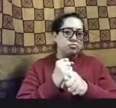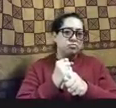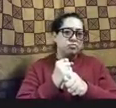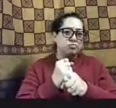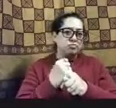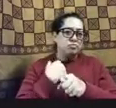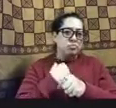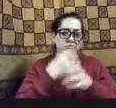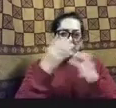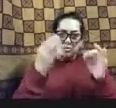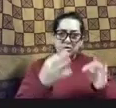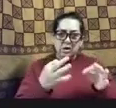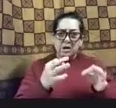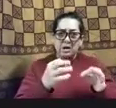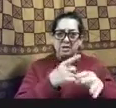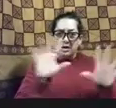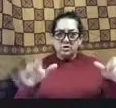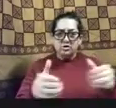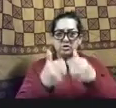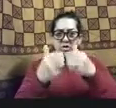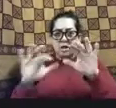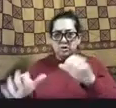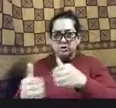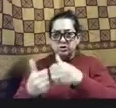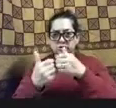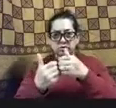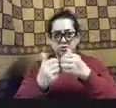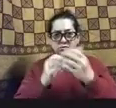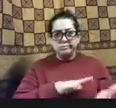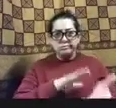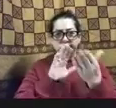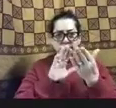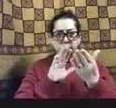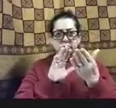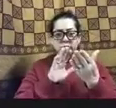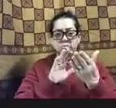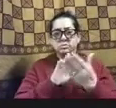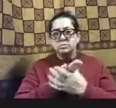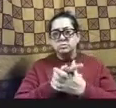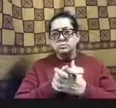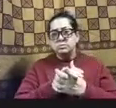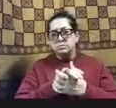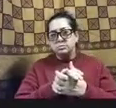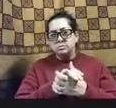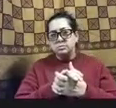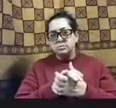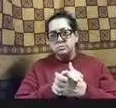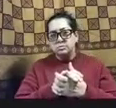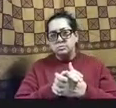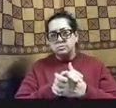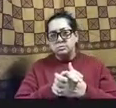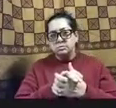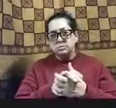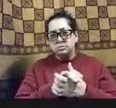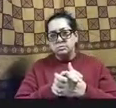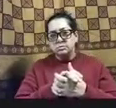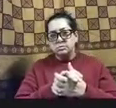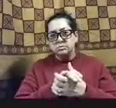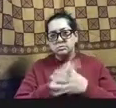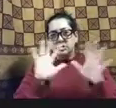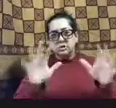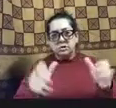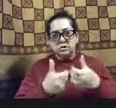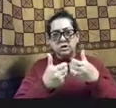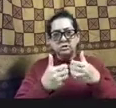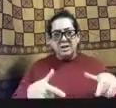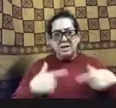that these challenges that we're facing, you know, the challenge around